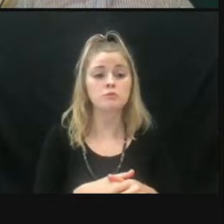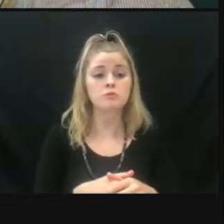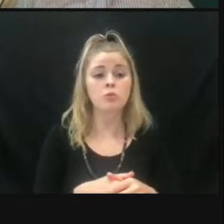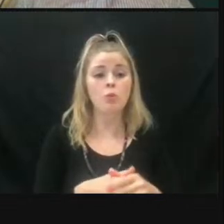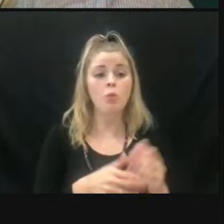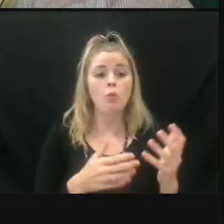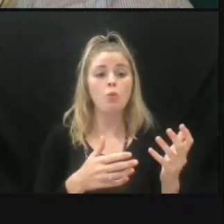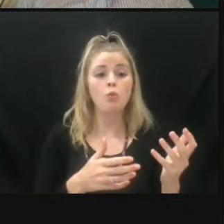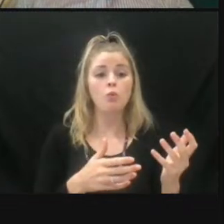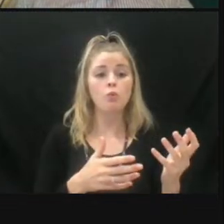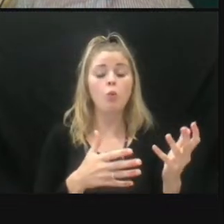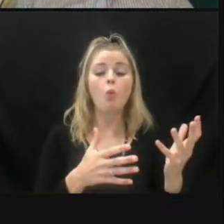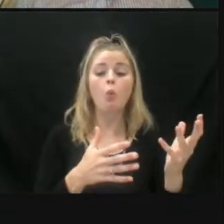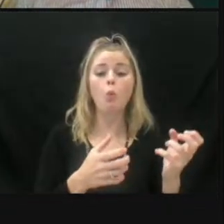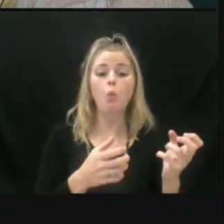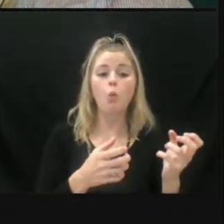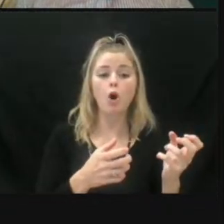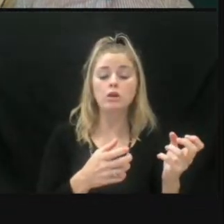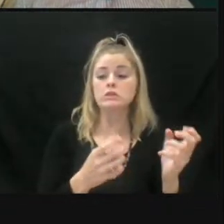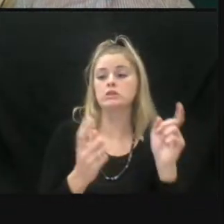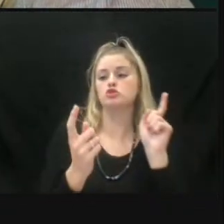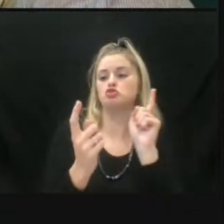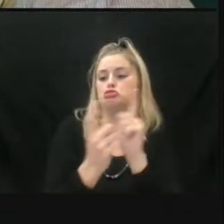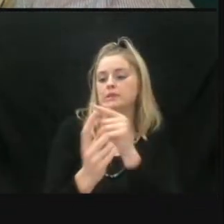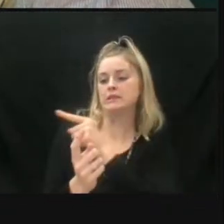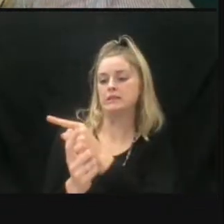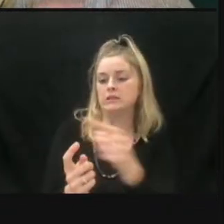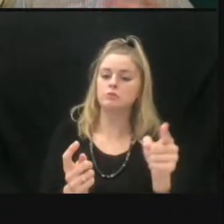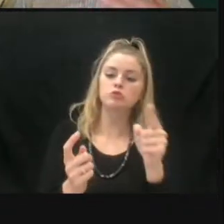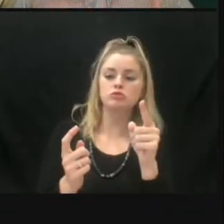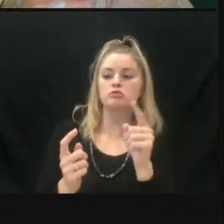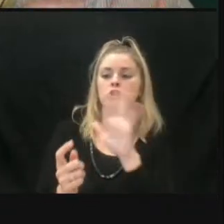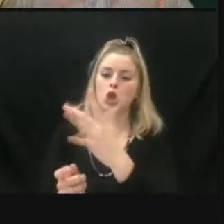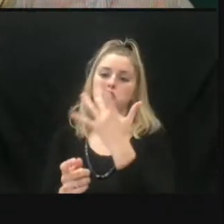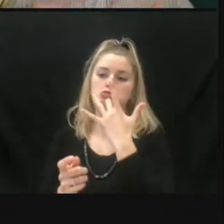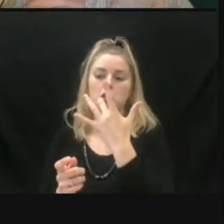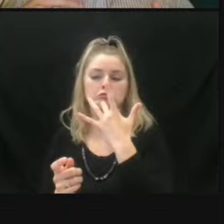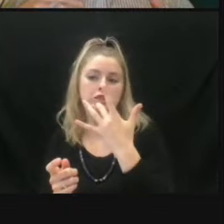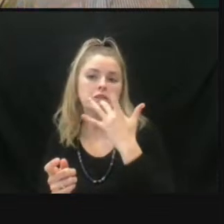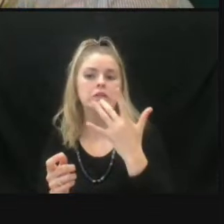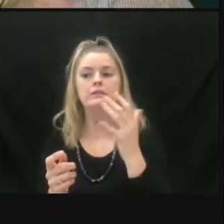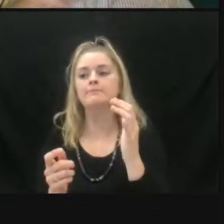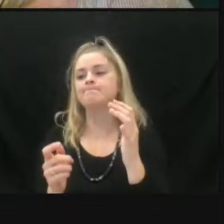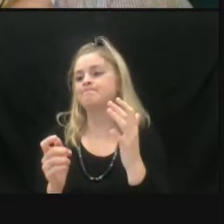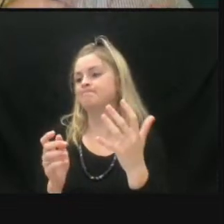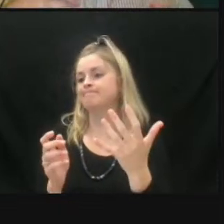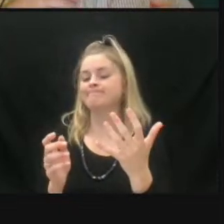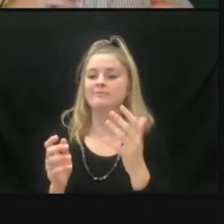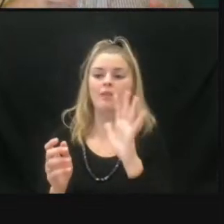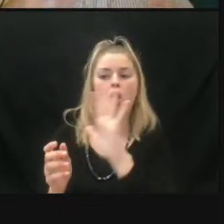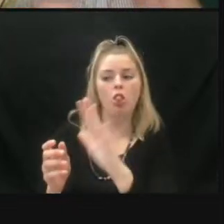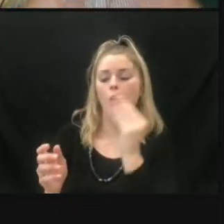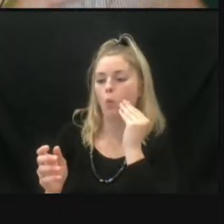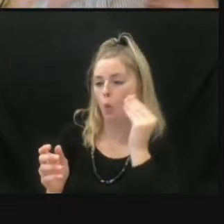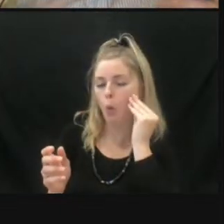Indigenous Americans individuals on their own terms. These rambles were really great. We got a lot of different and varying